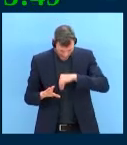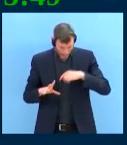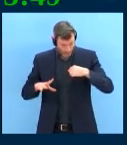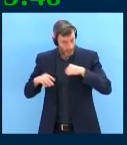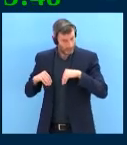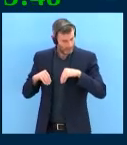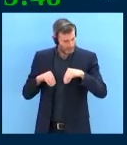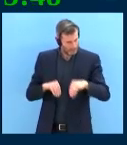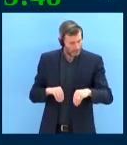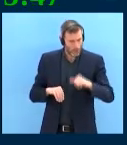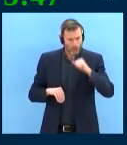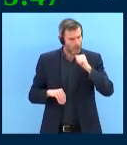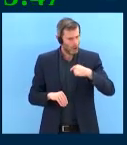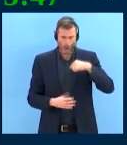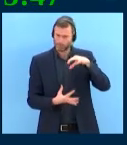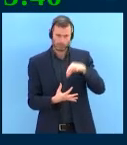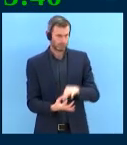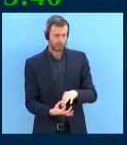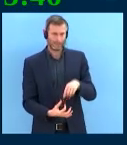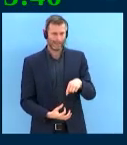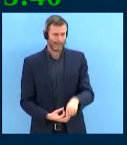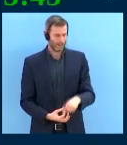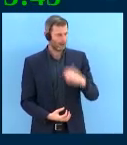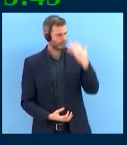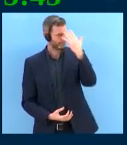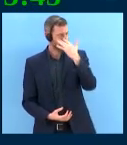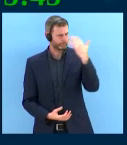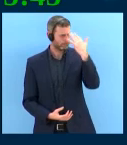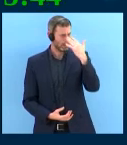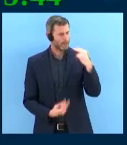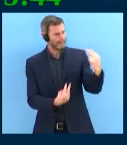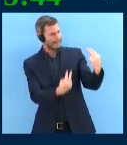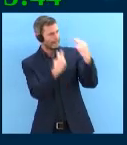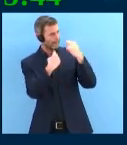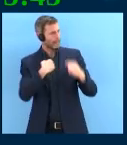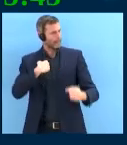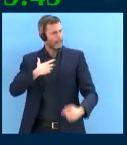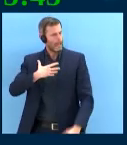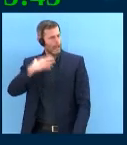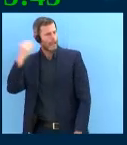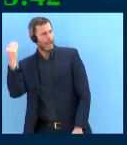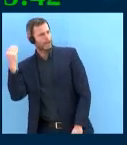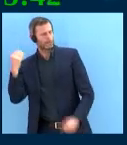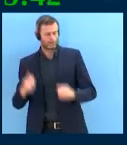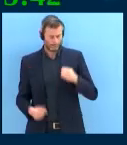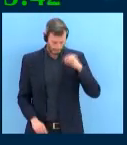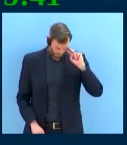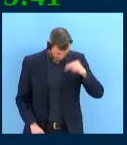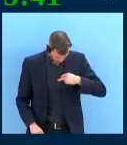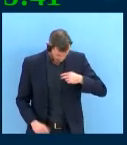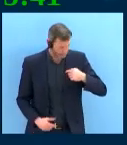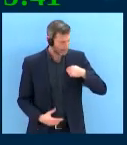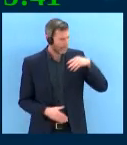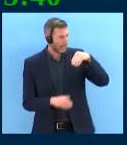They restrict how we see ourselves and how others see us. That's why I was astonished when I began to